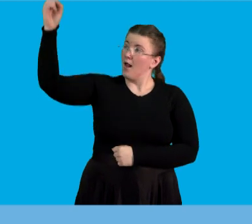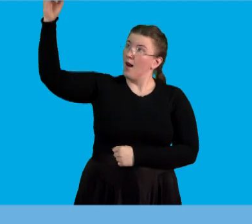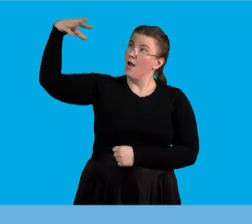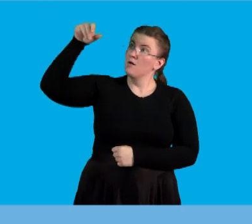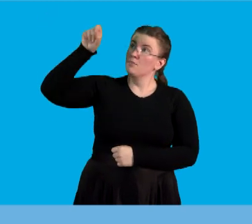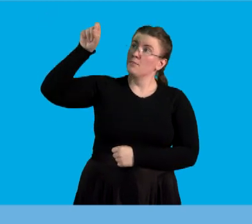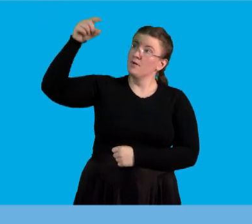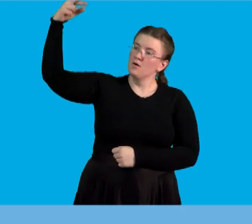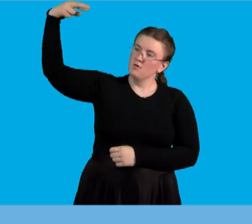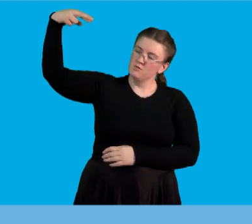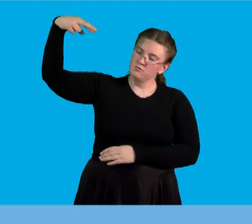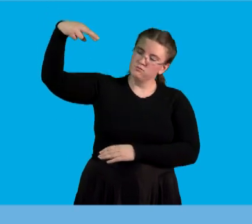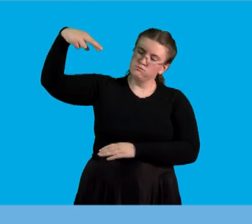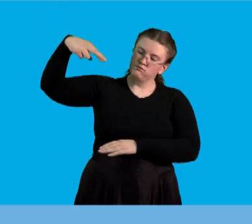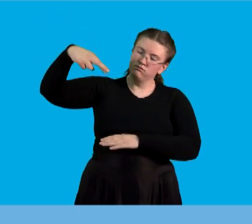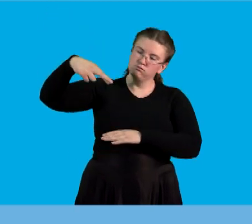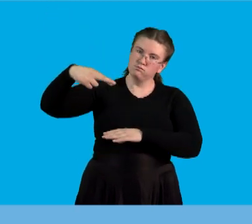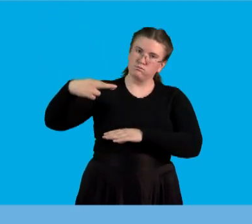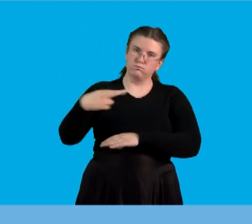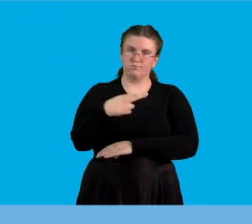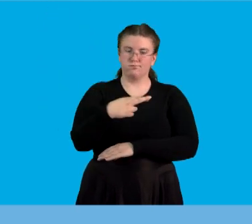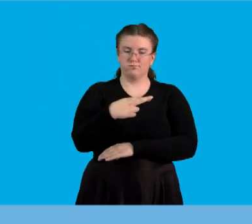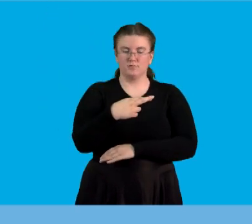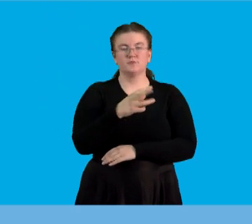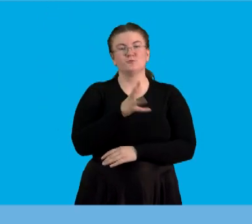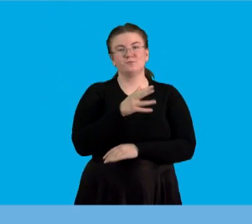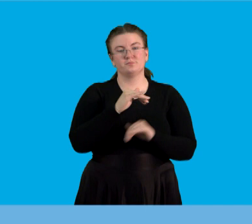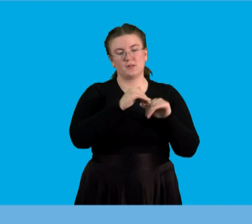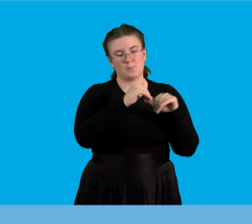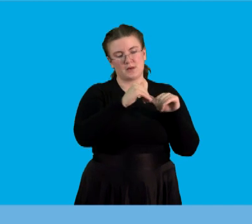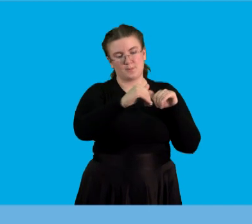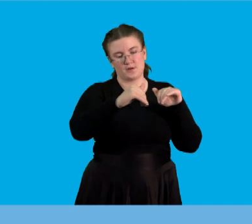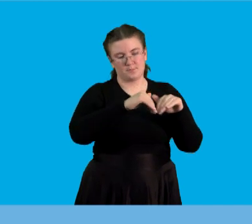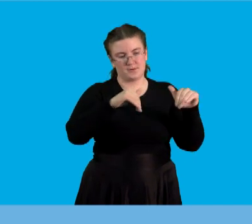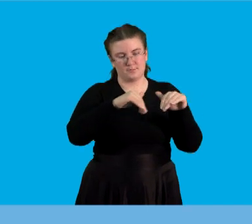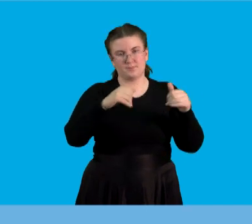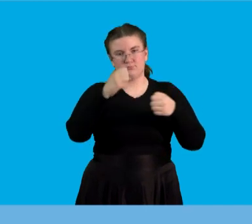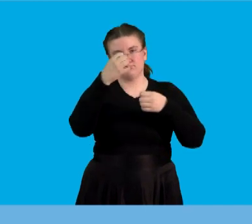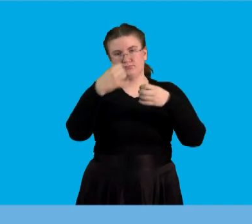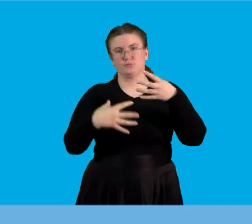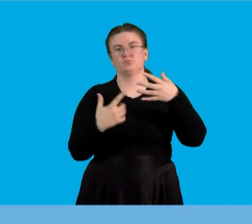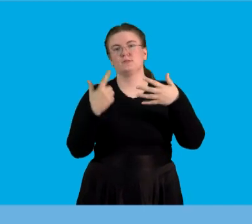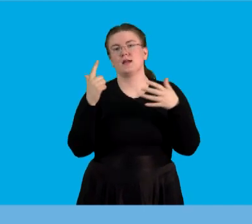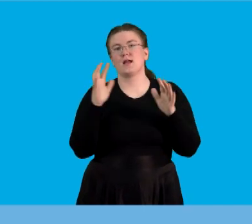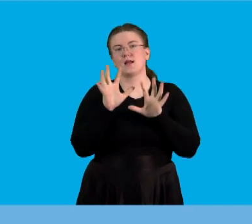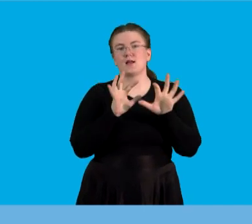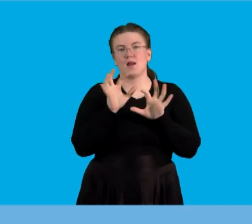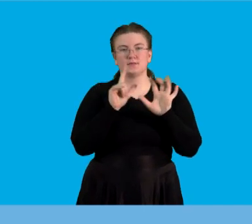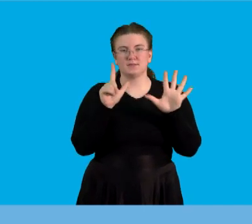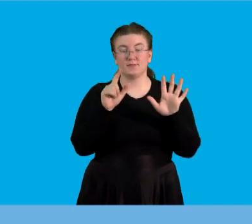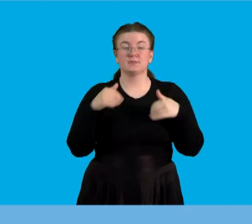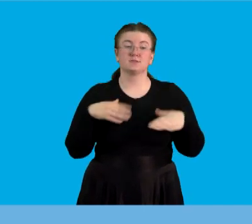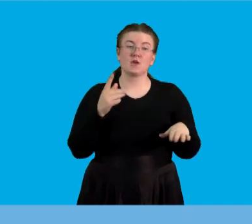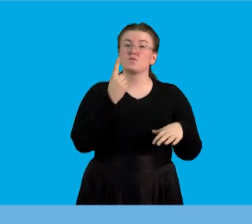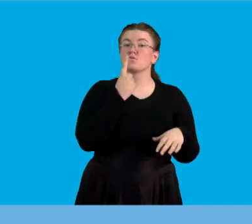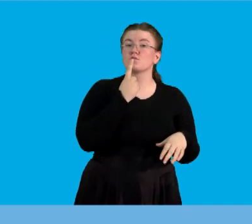Now, as light is being refracted, it is going to split into the 7 different colors. Remember the Roig beam, starting from